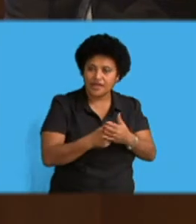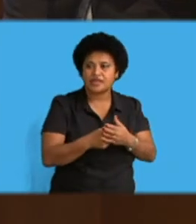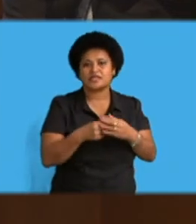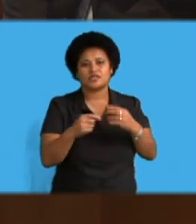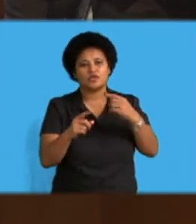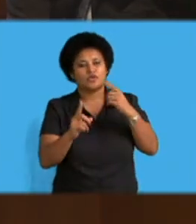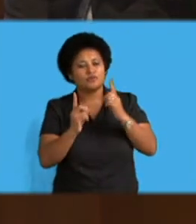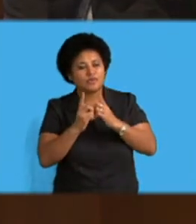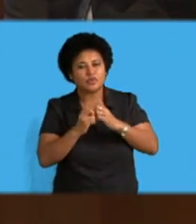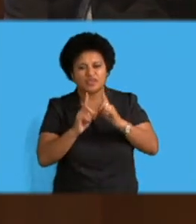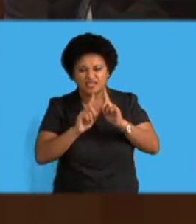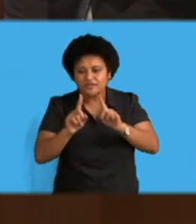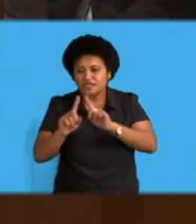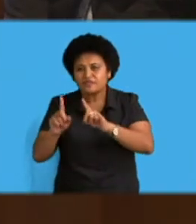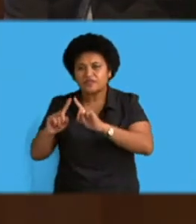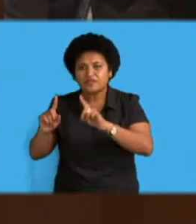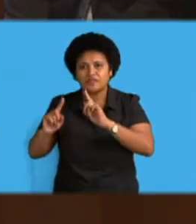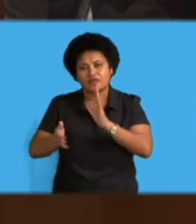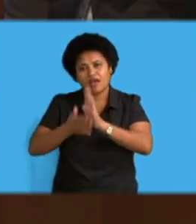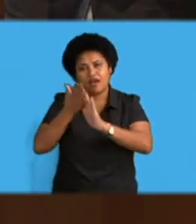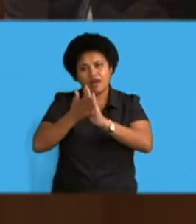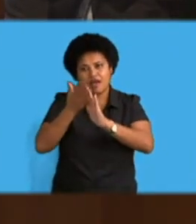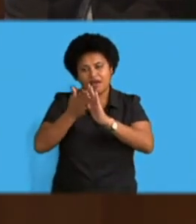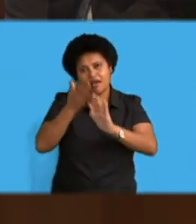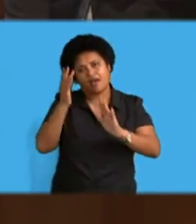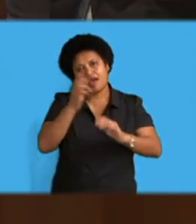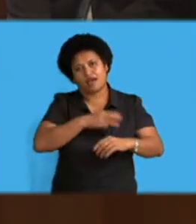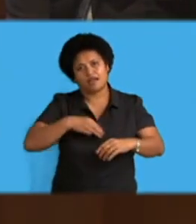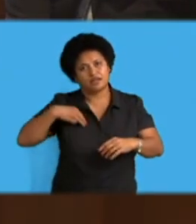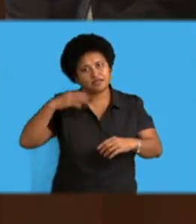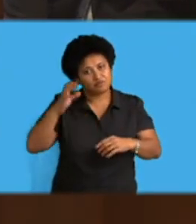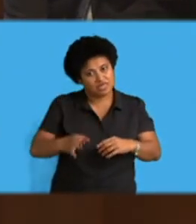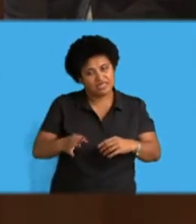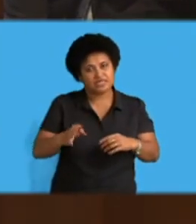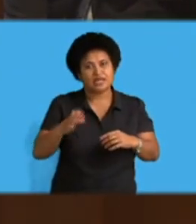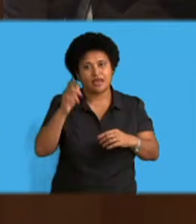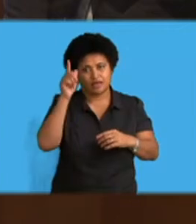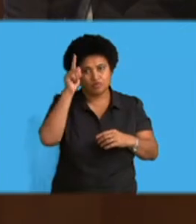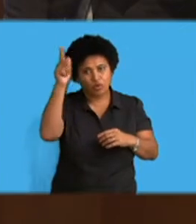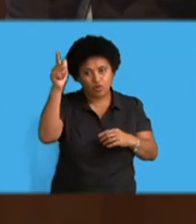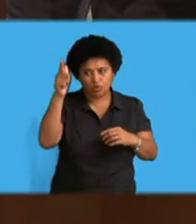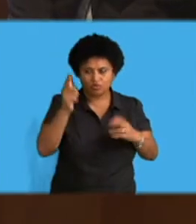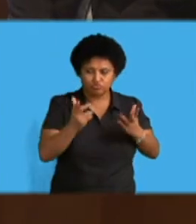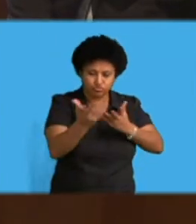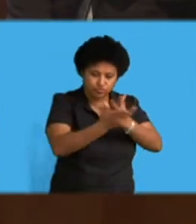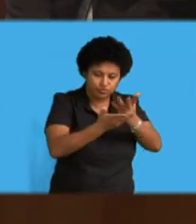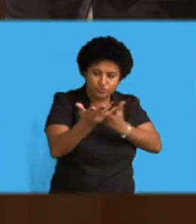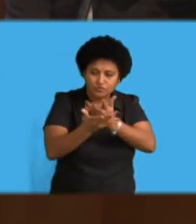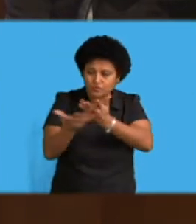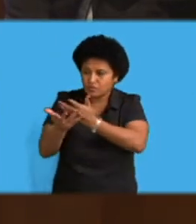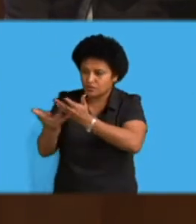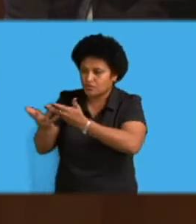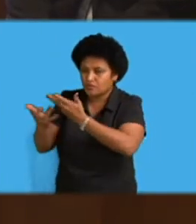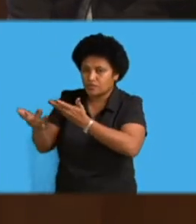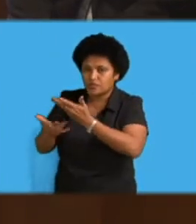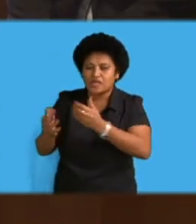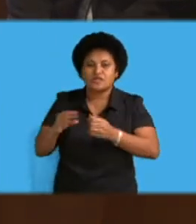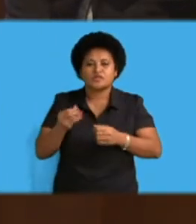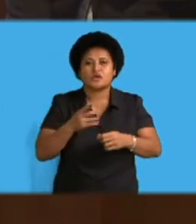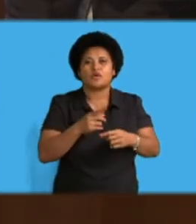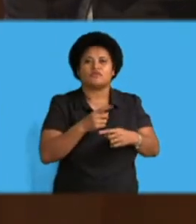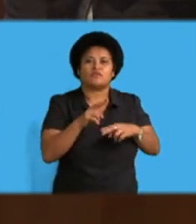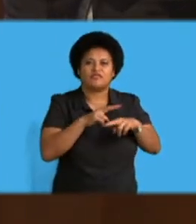EU, ADB President, ADB Executive Director, and the New Development Bank. Many of the bilateral meetings were focused on Fiji's appeal for financial